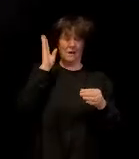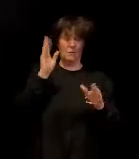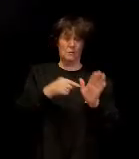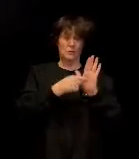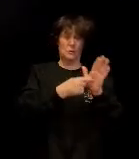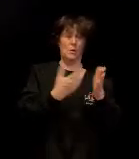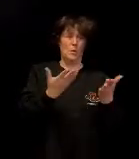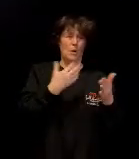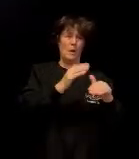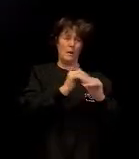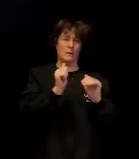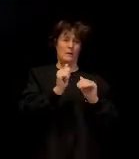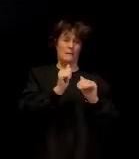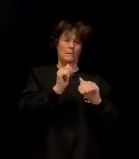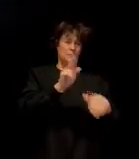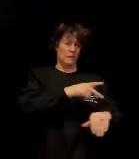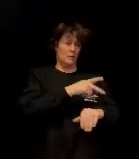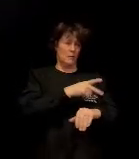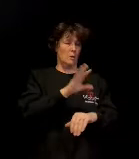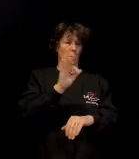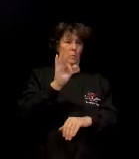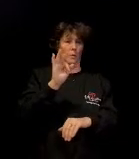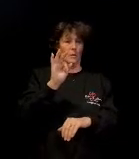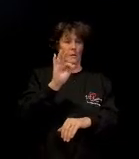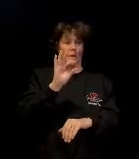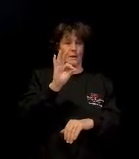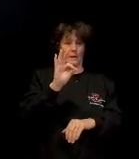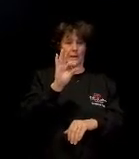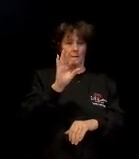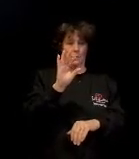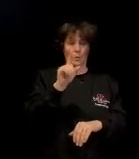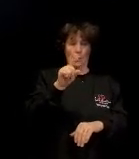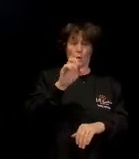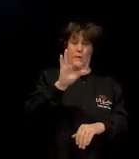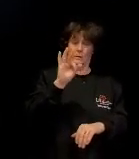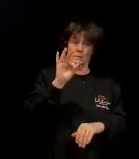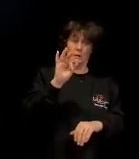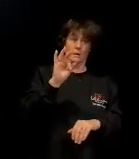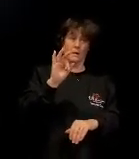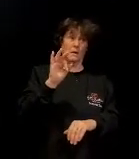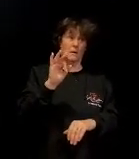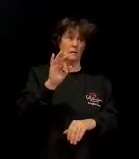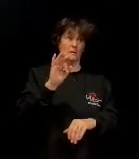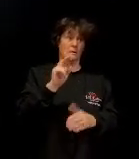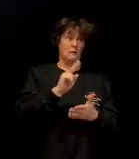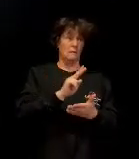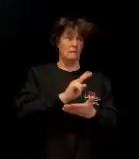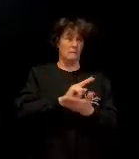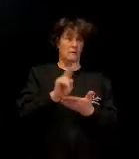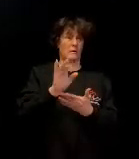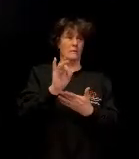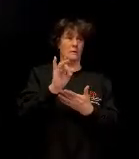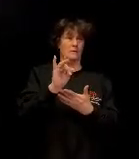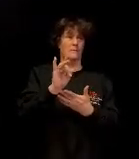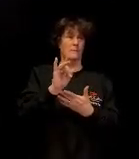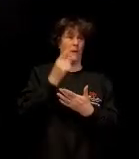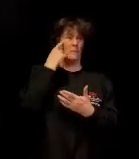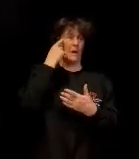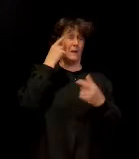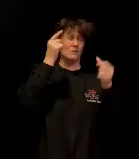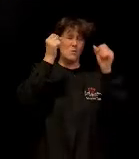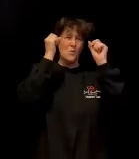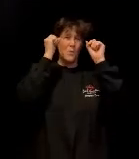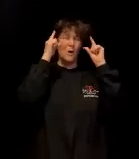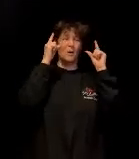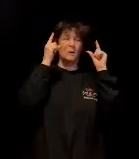Amen. Psalms, the 119, verse 18, the Bible says, "Open thou mine eyes, that